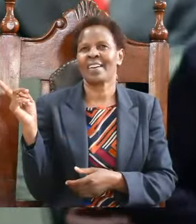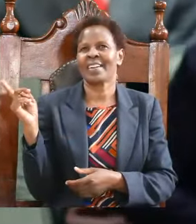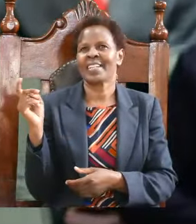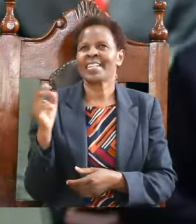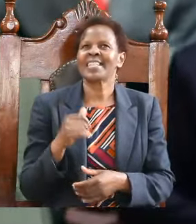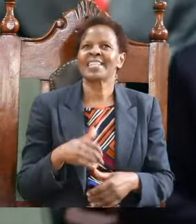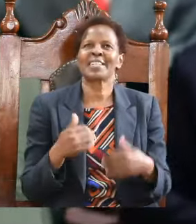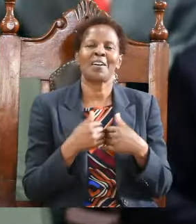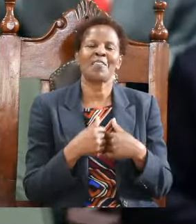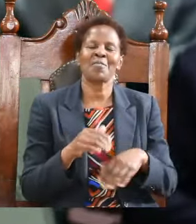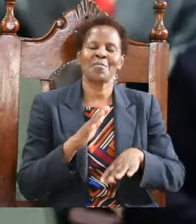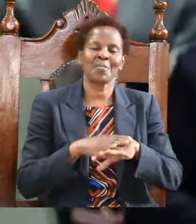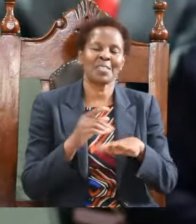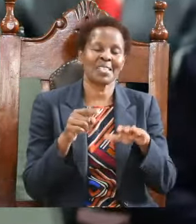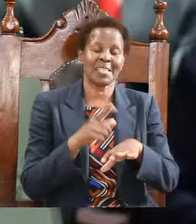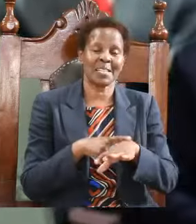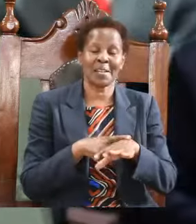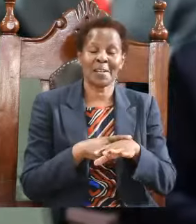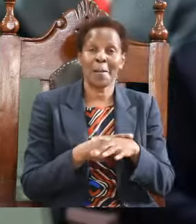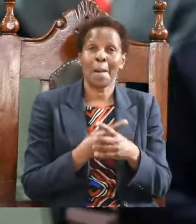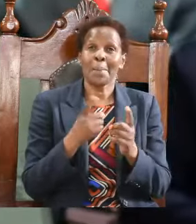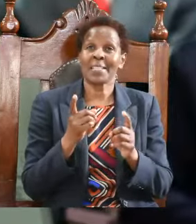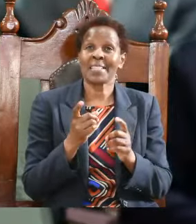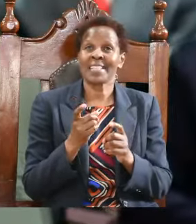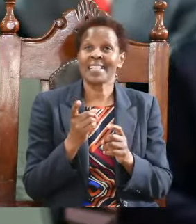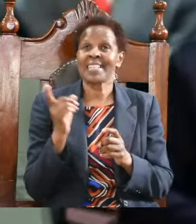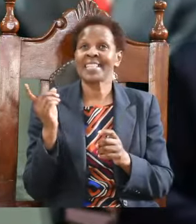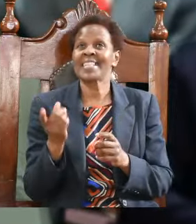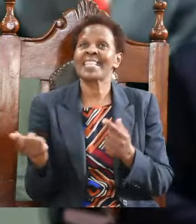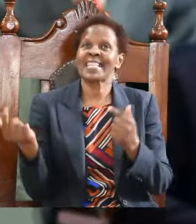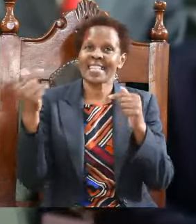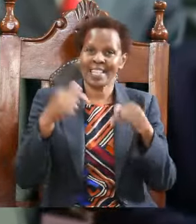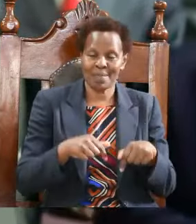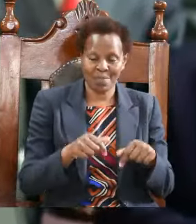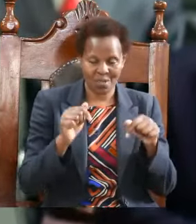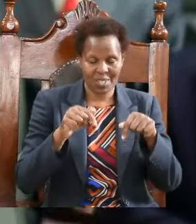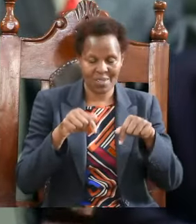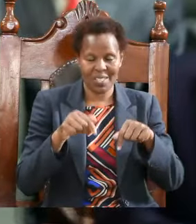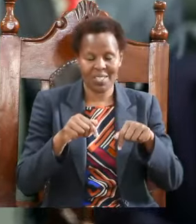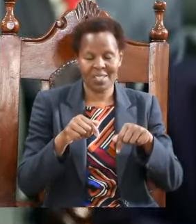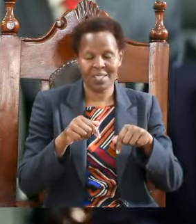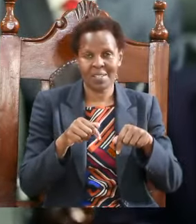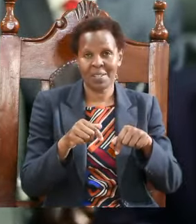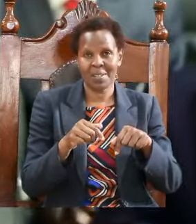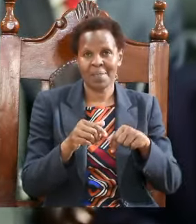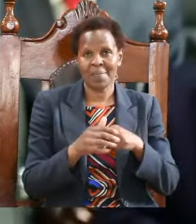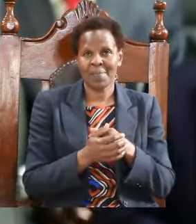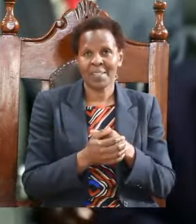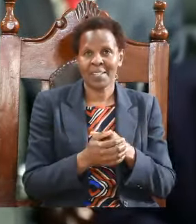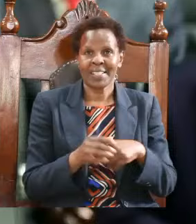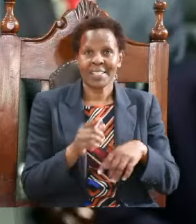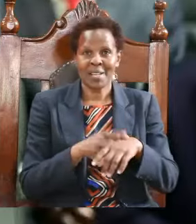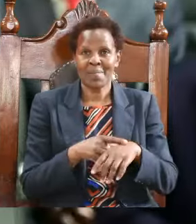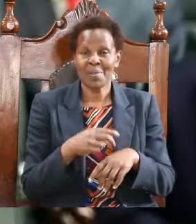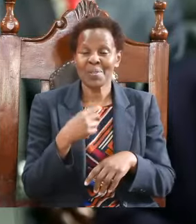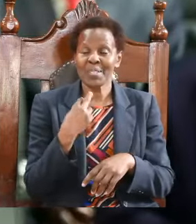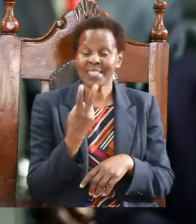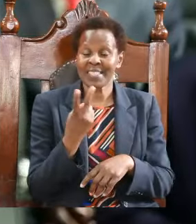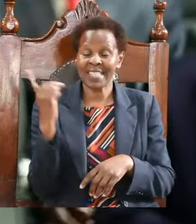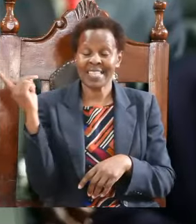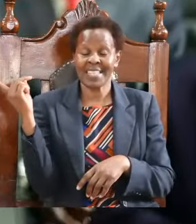my leave, but I have come purposely for this day. So when you see me standing here,